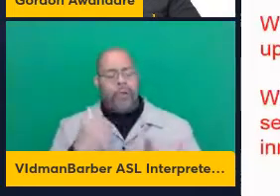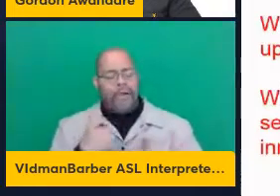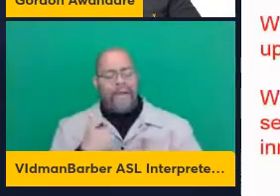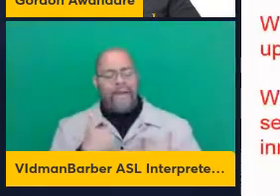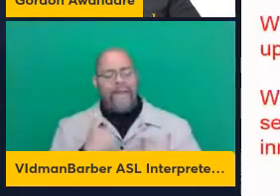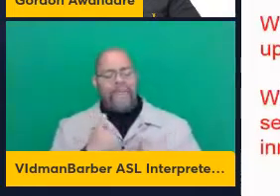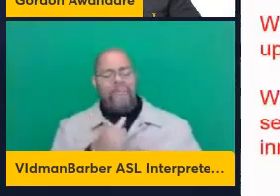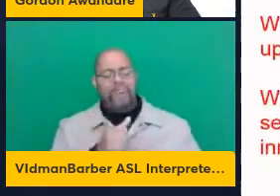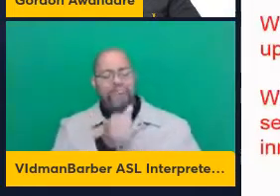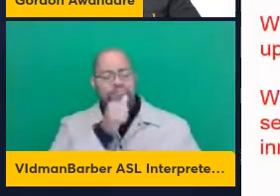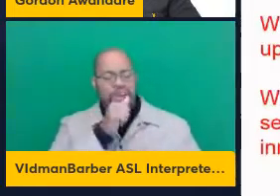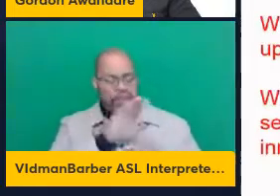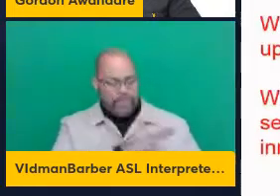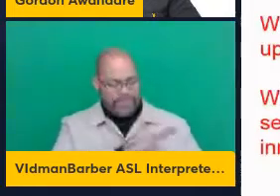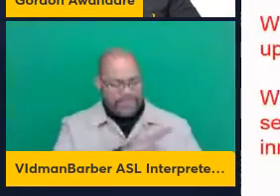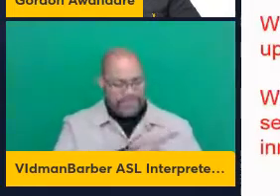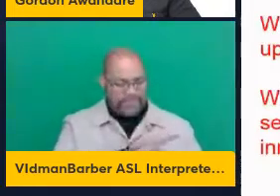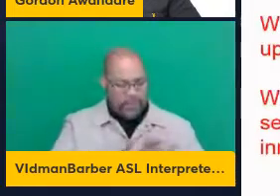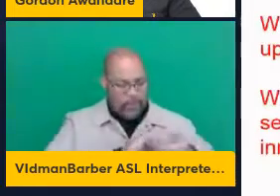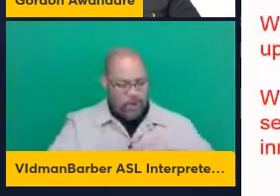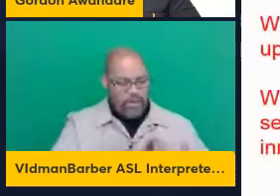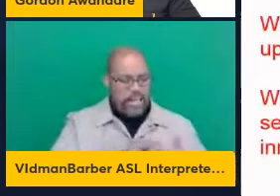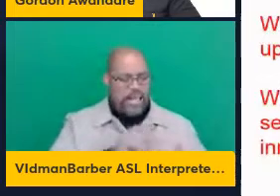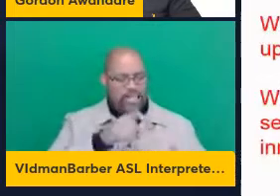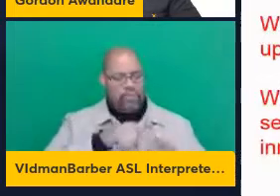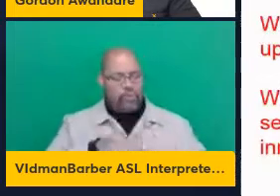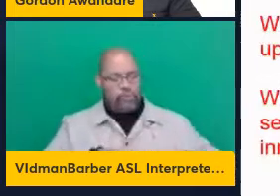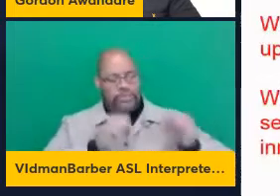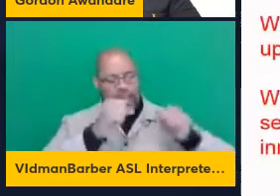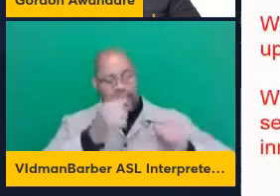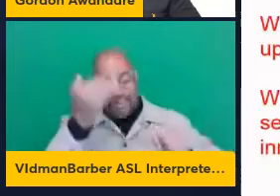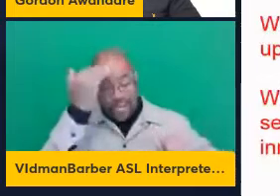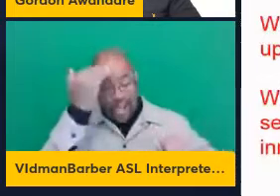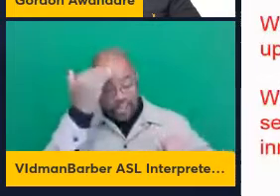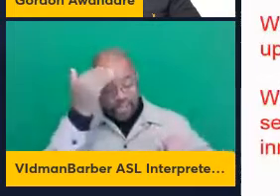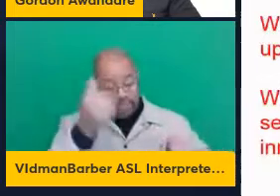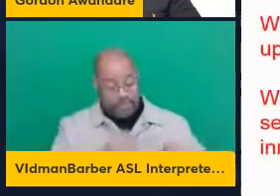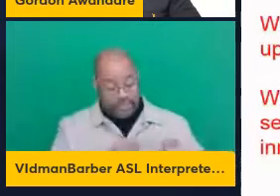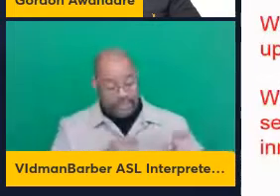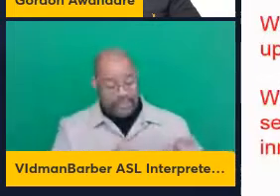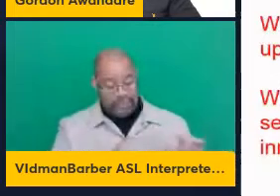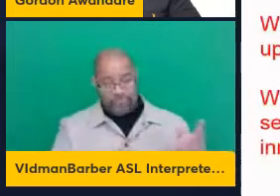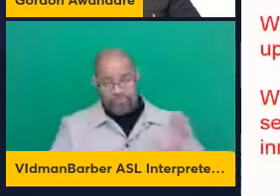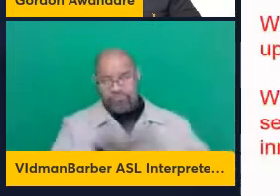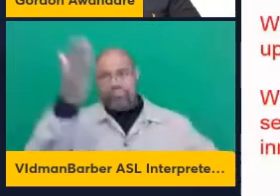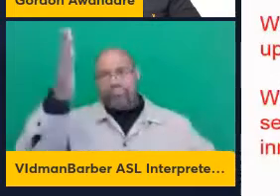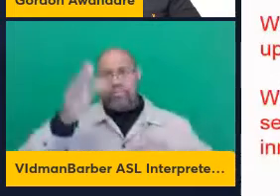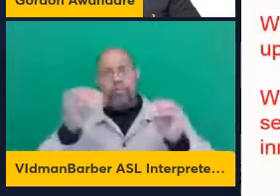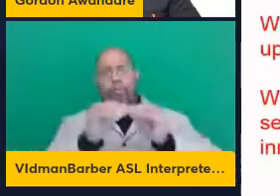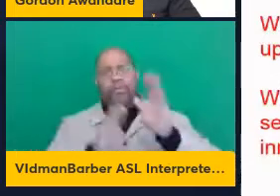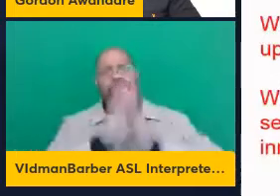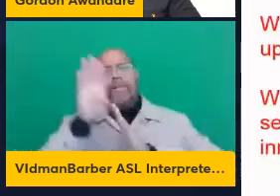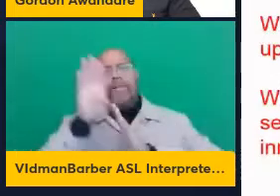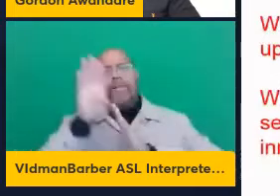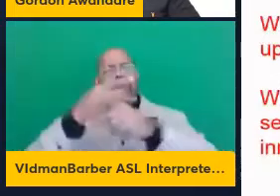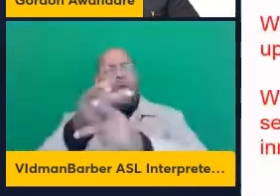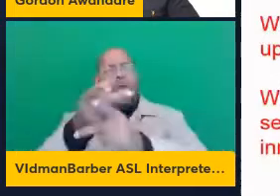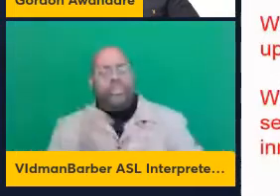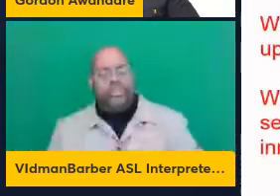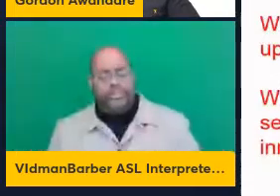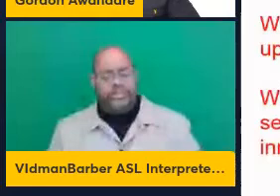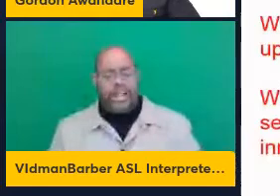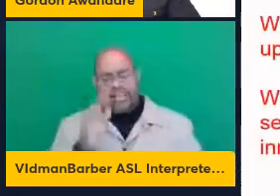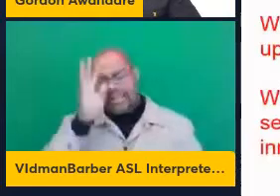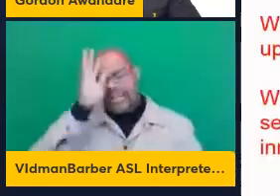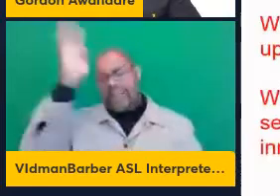private sector partners that need to take the knowledge and then take it further and develop into product and to